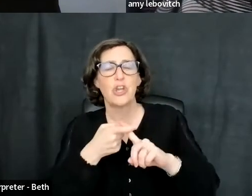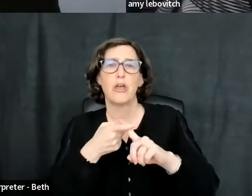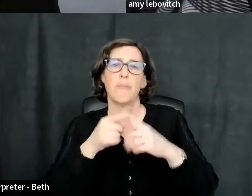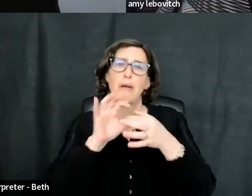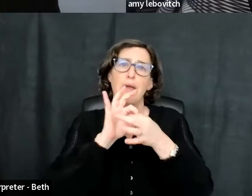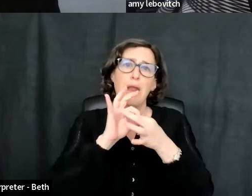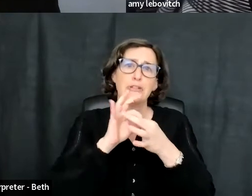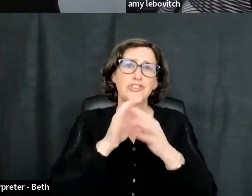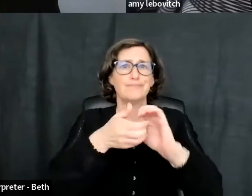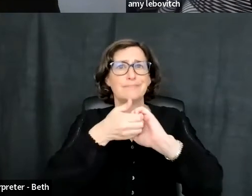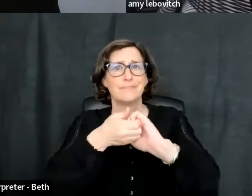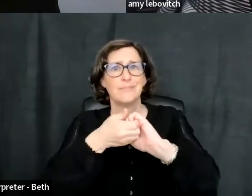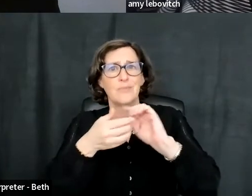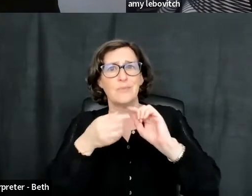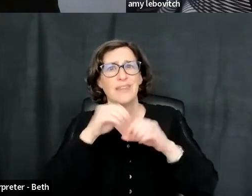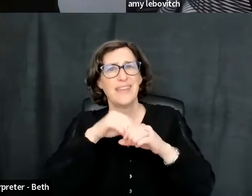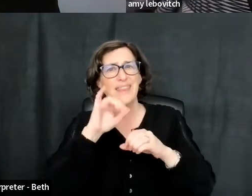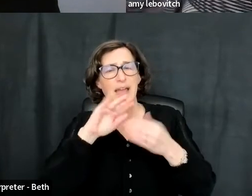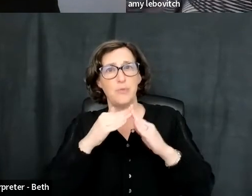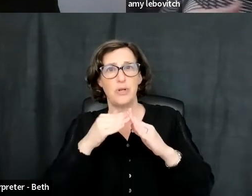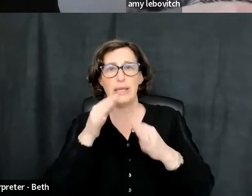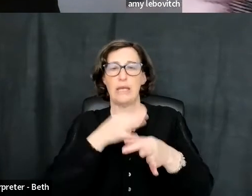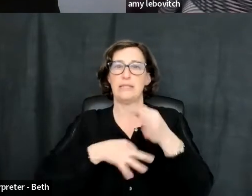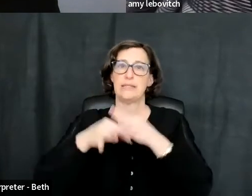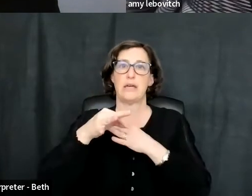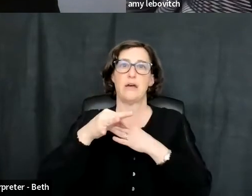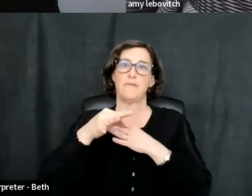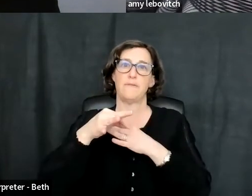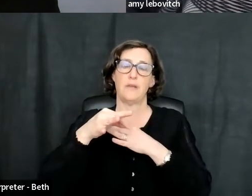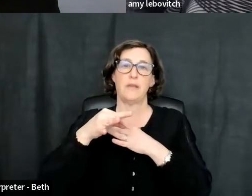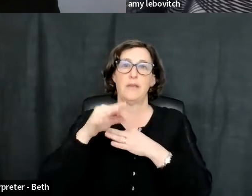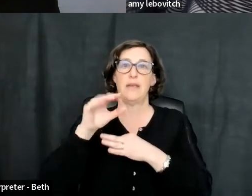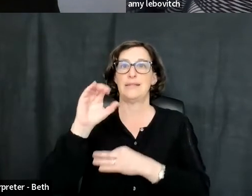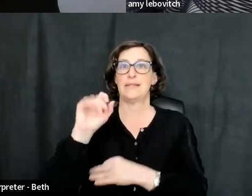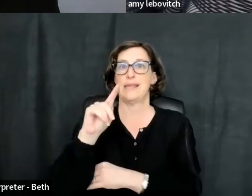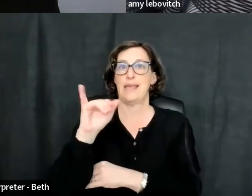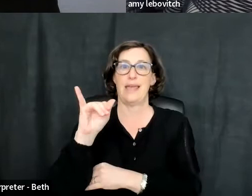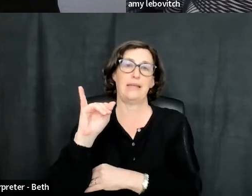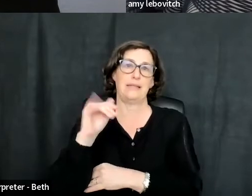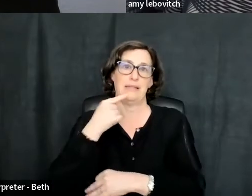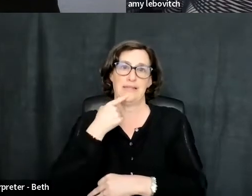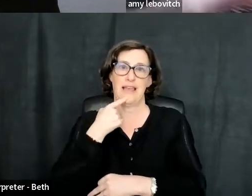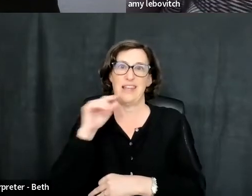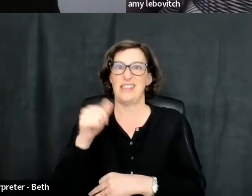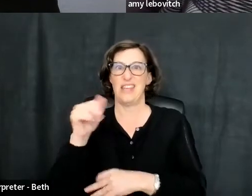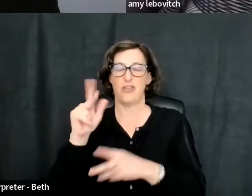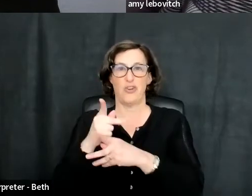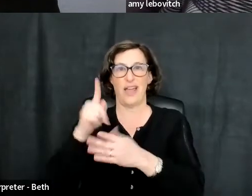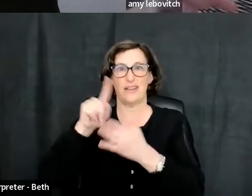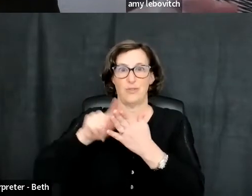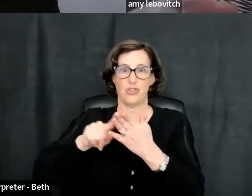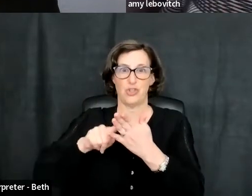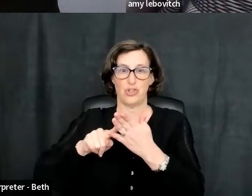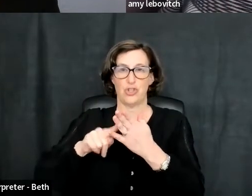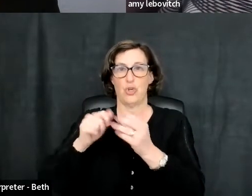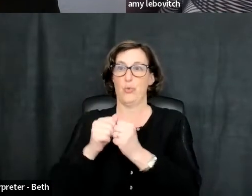community, as opposed to just sort of, as Caty put it, right? The other type of research with